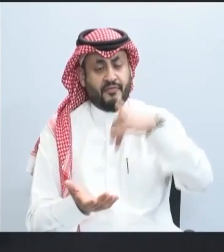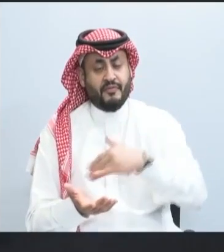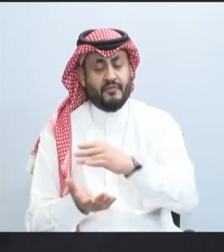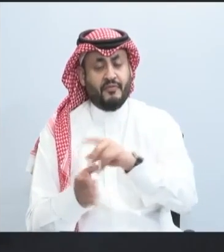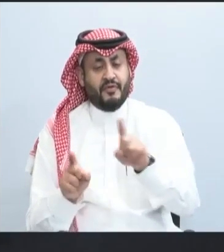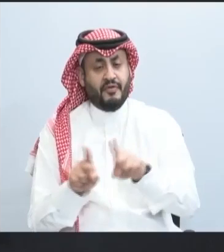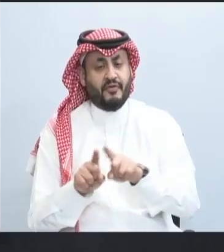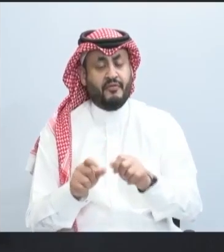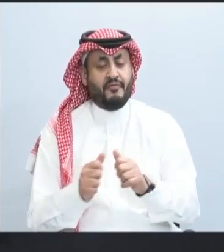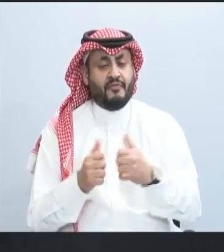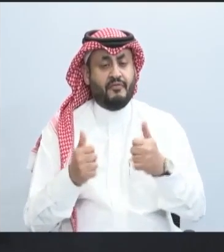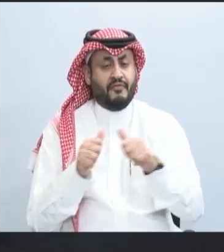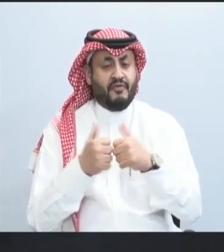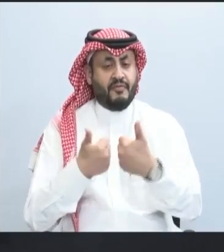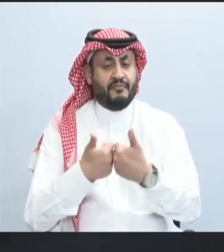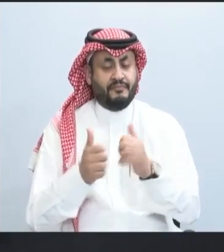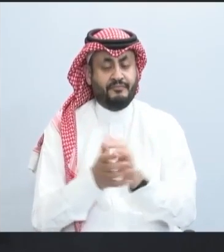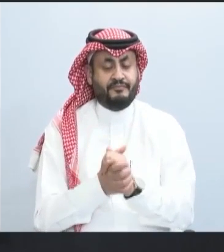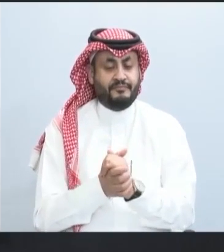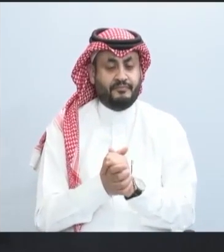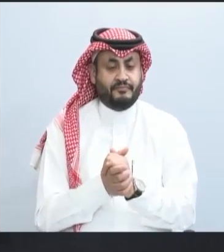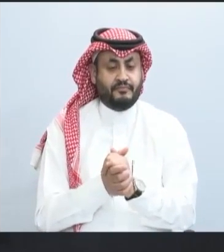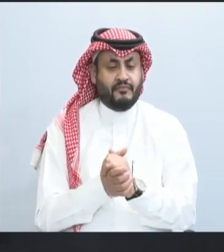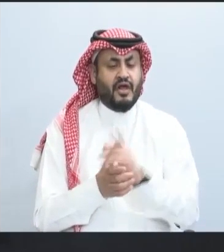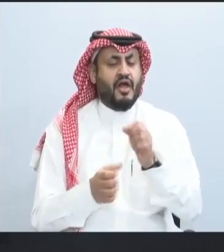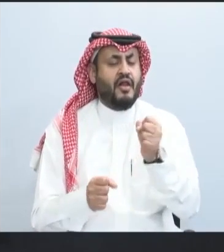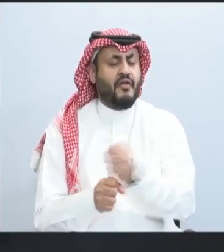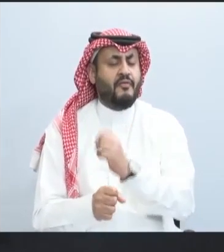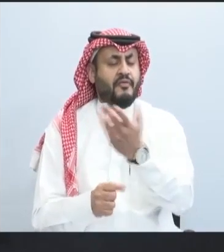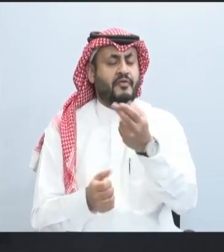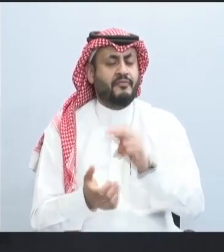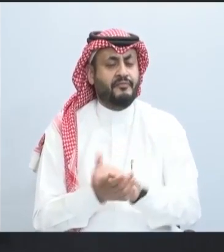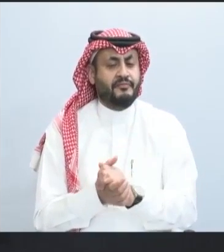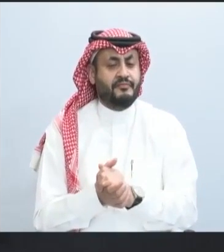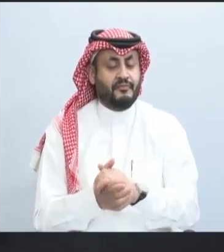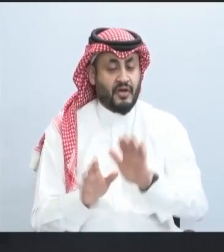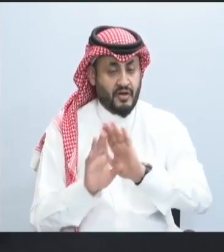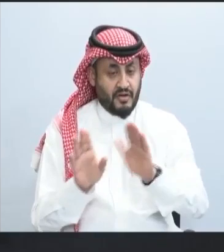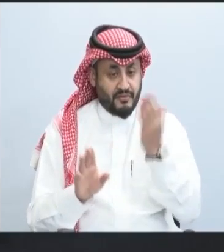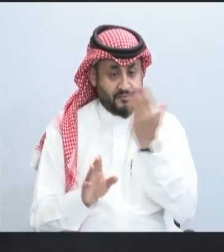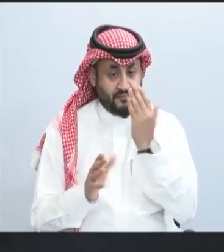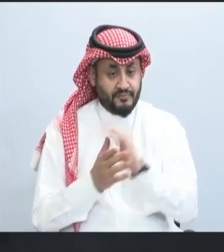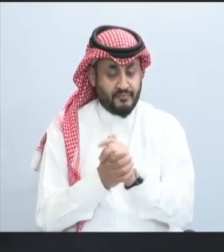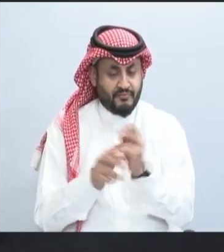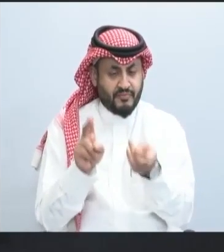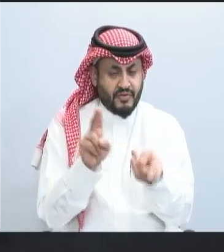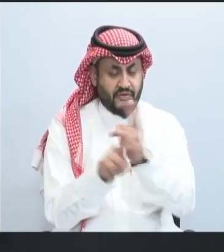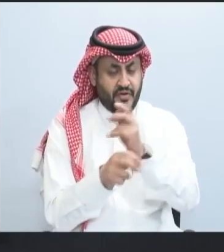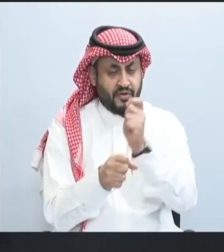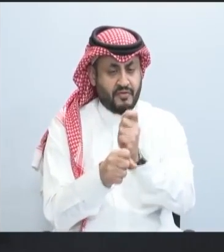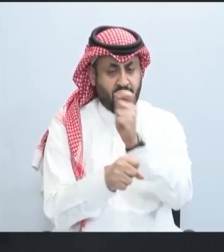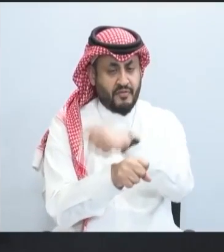family. So what is the task that we had to do after reading this story, which is